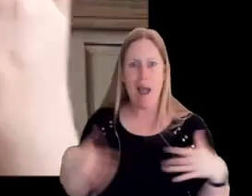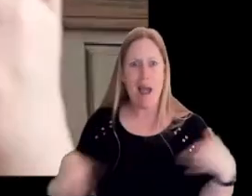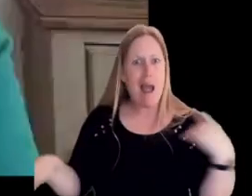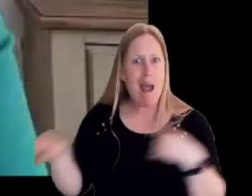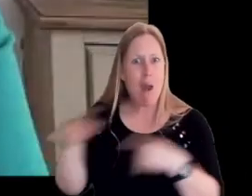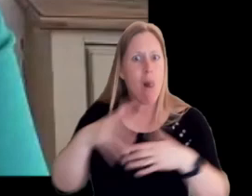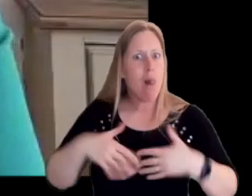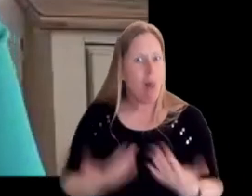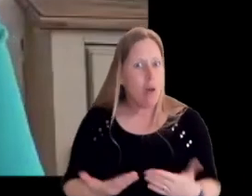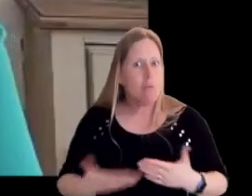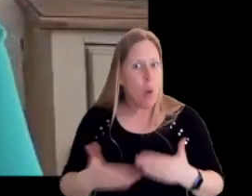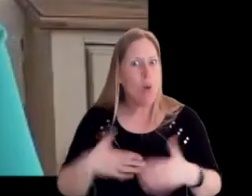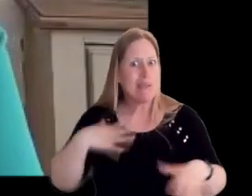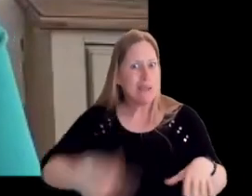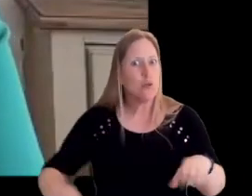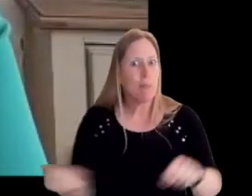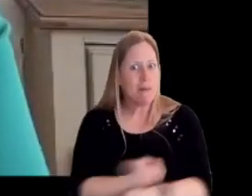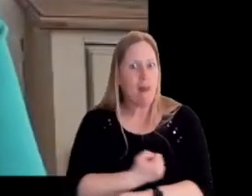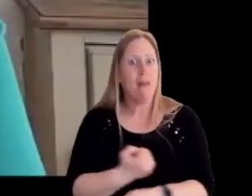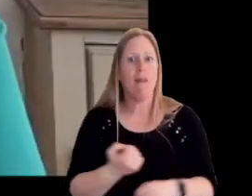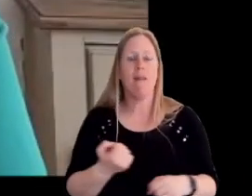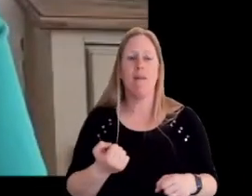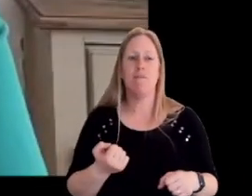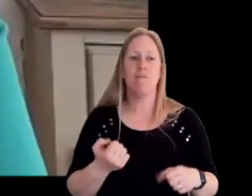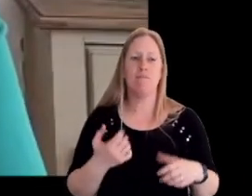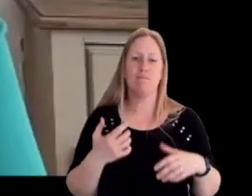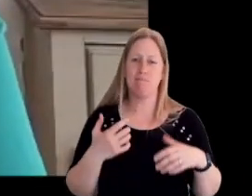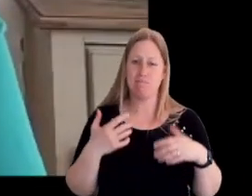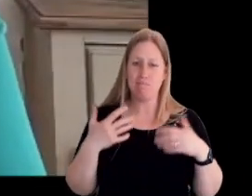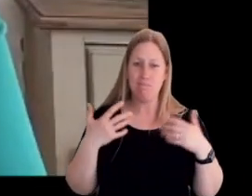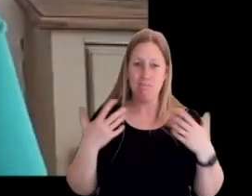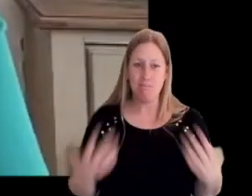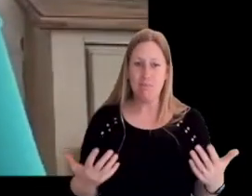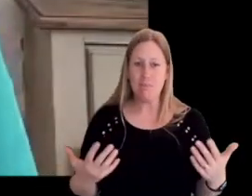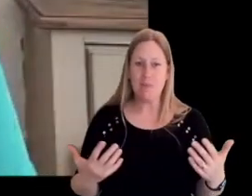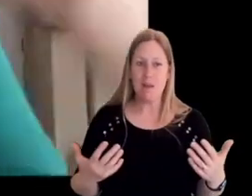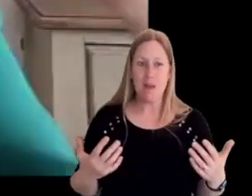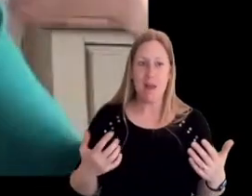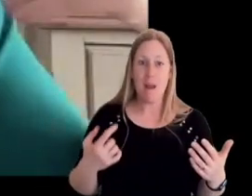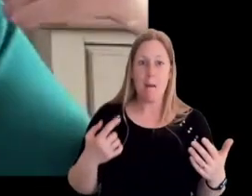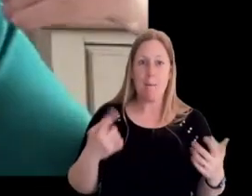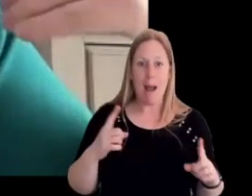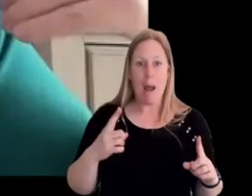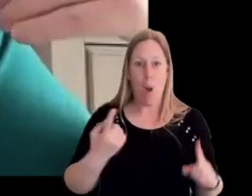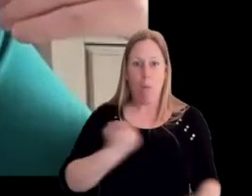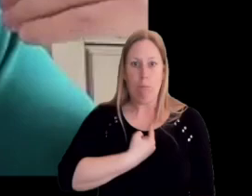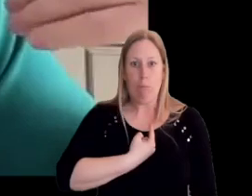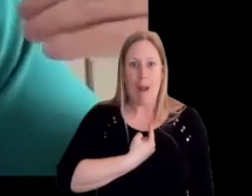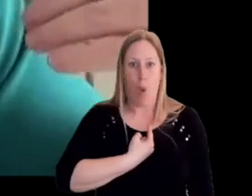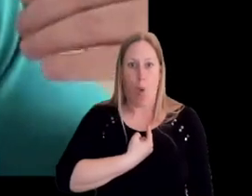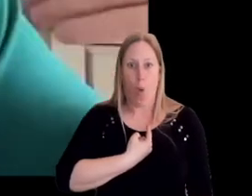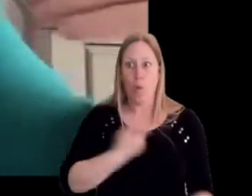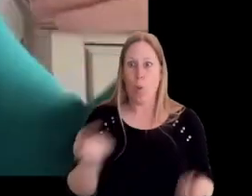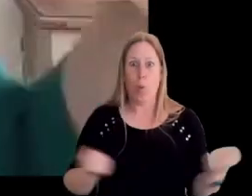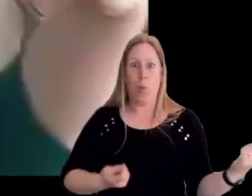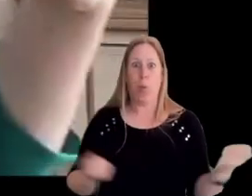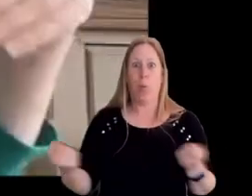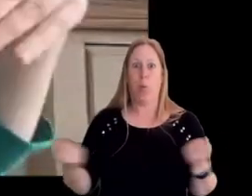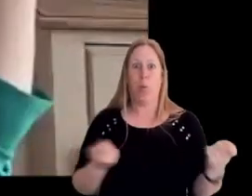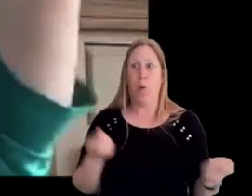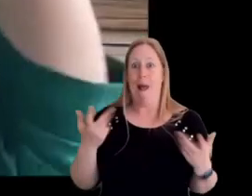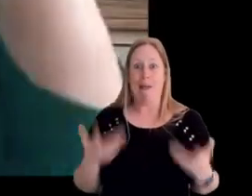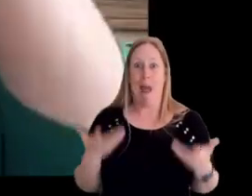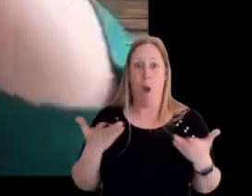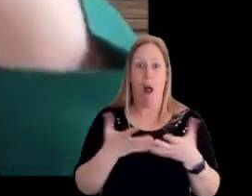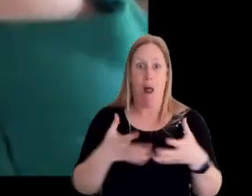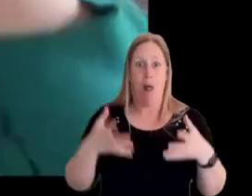there's so much more that needs to be done, and cannot sustain that on my own, absolutely not. So